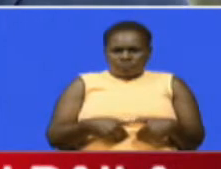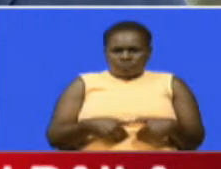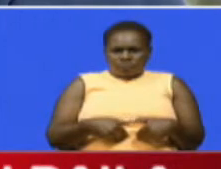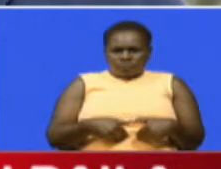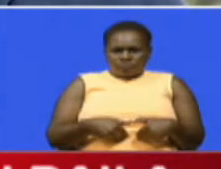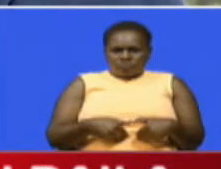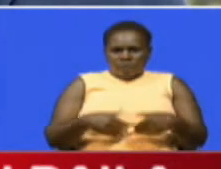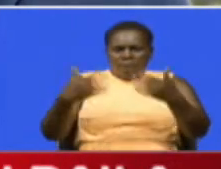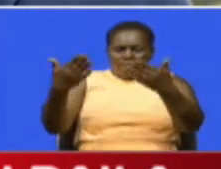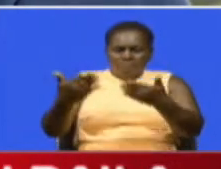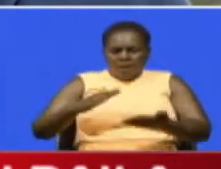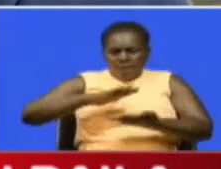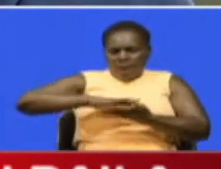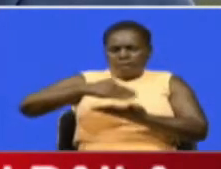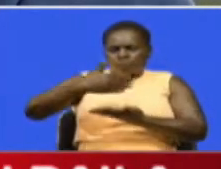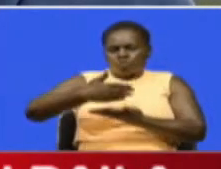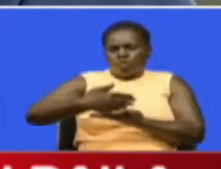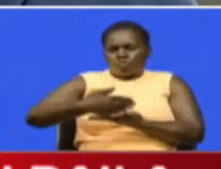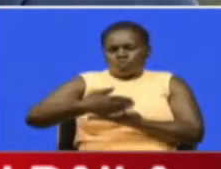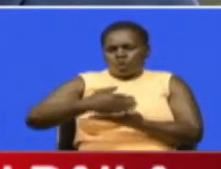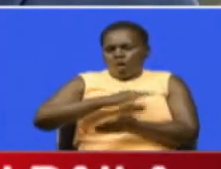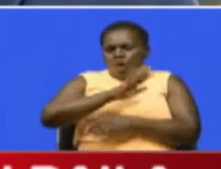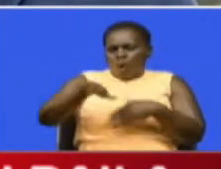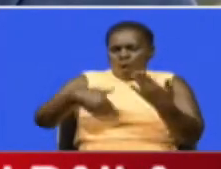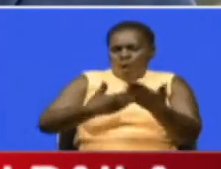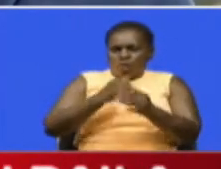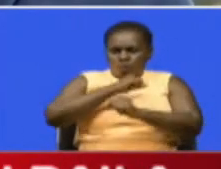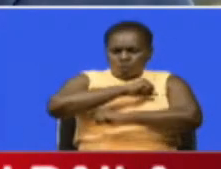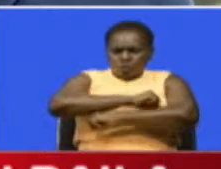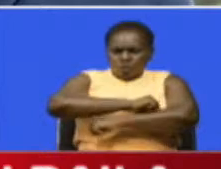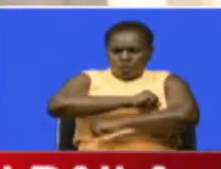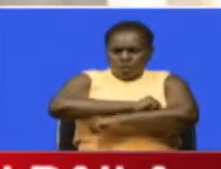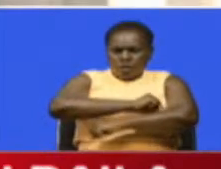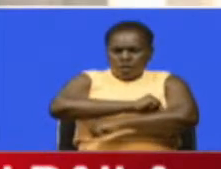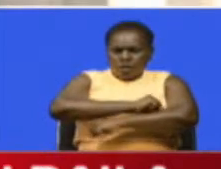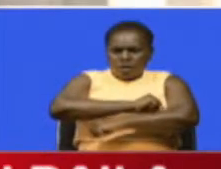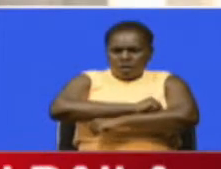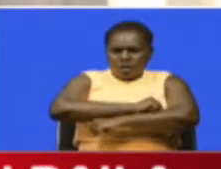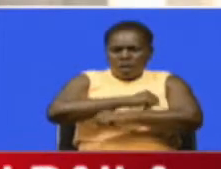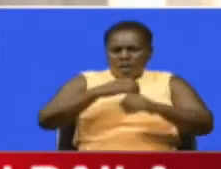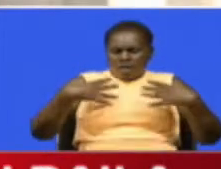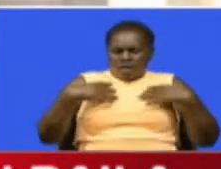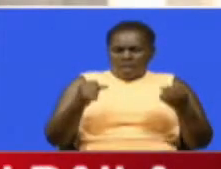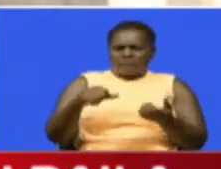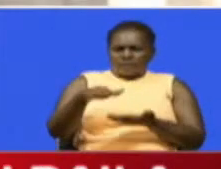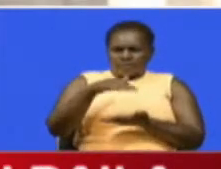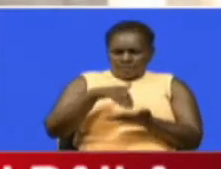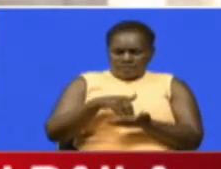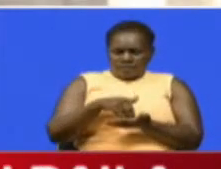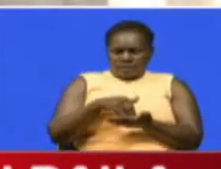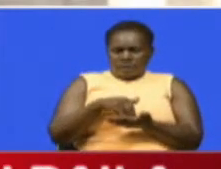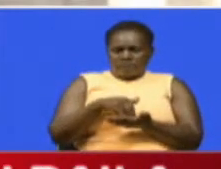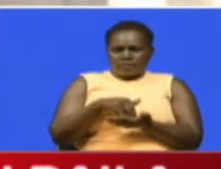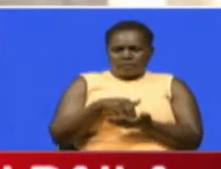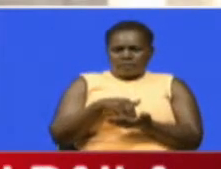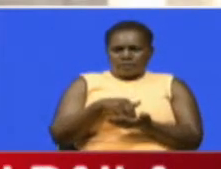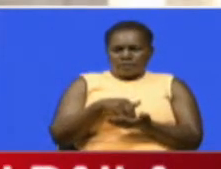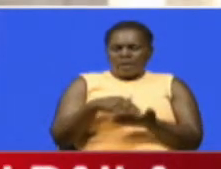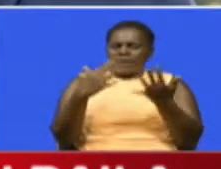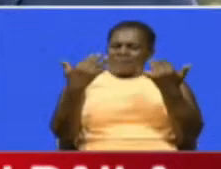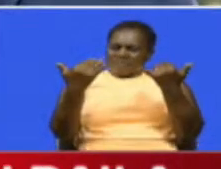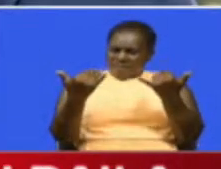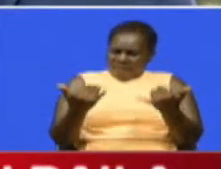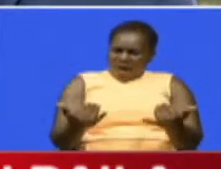they're going to bring laptops in all the schools and health centers and all these other things.